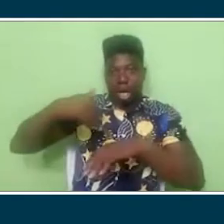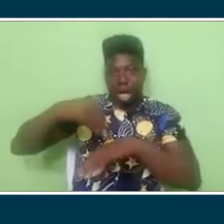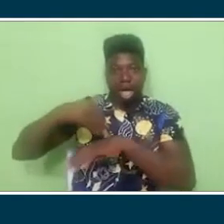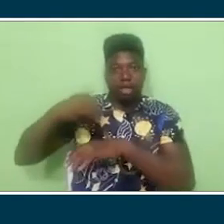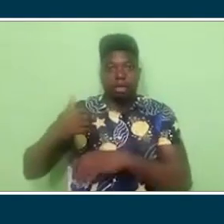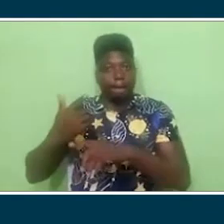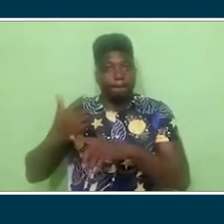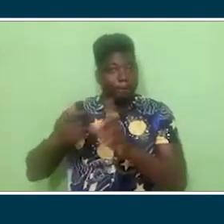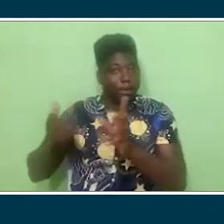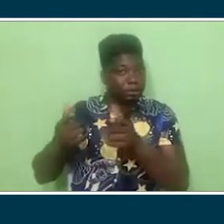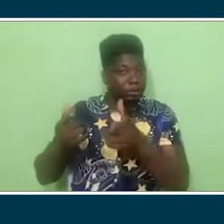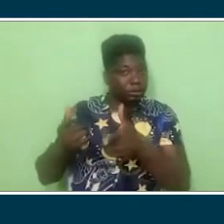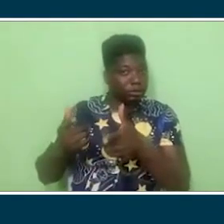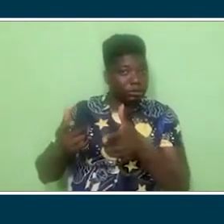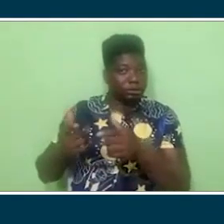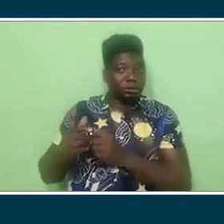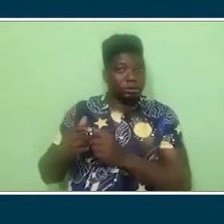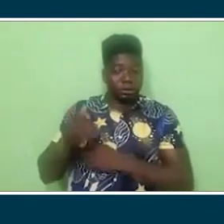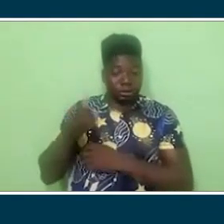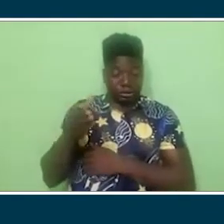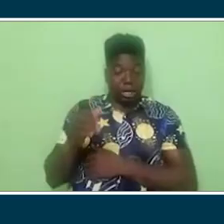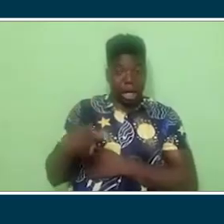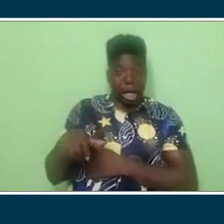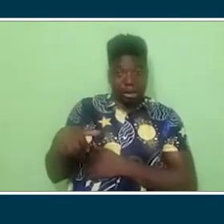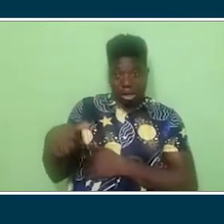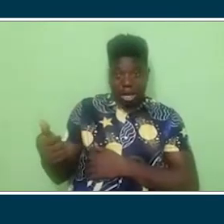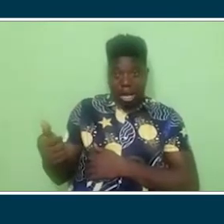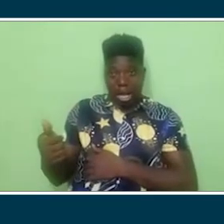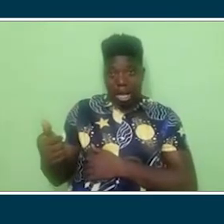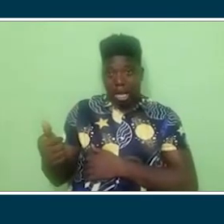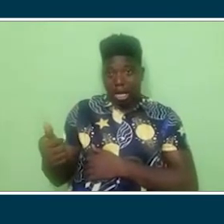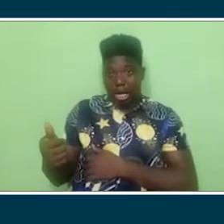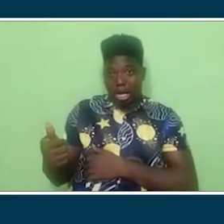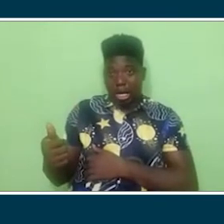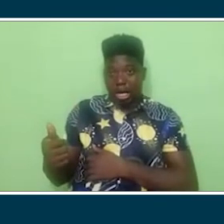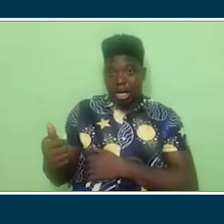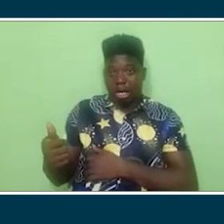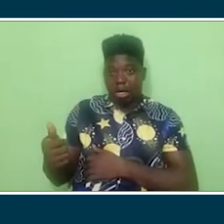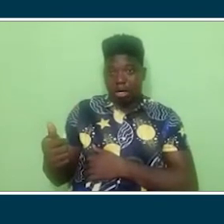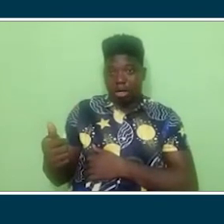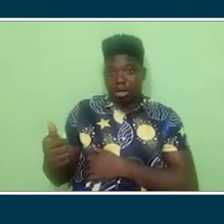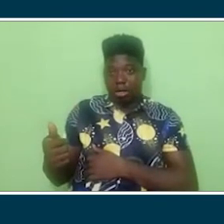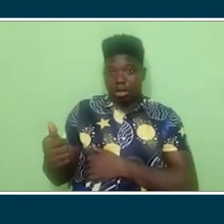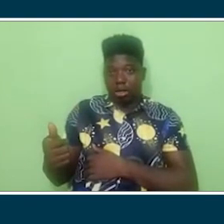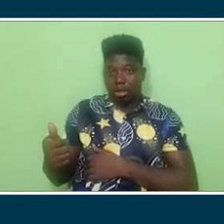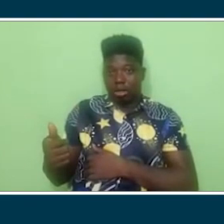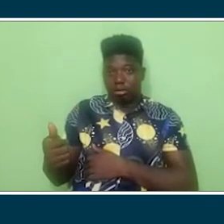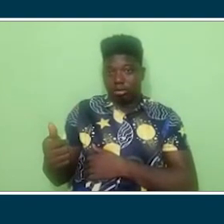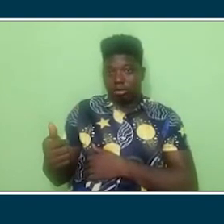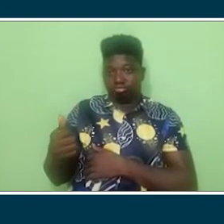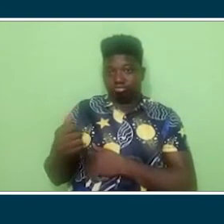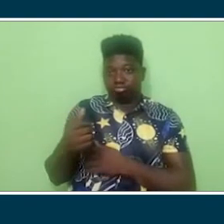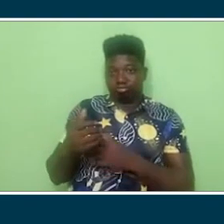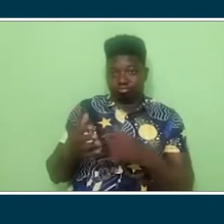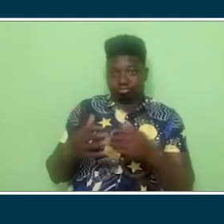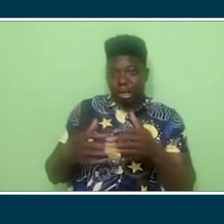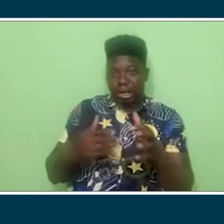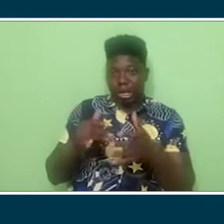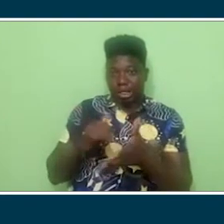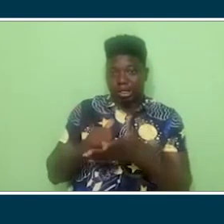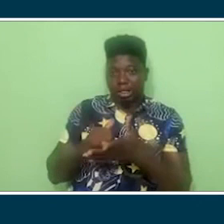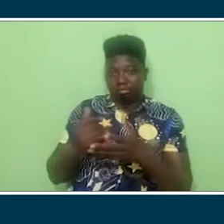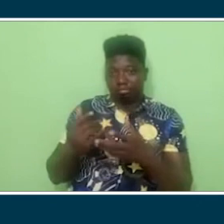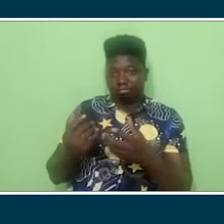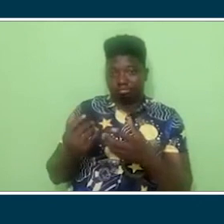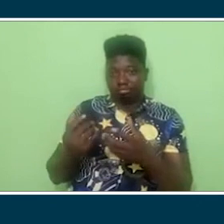up, there's another sort of pop or another shift that comes of recognition of just